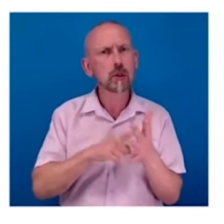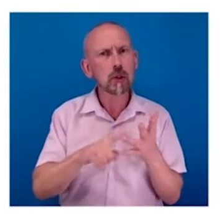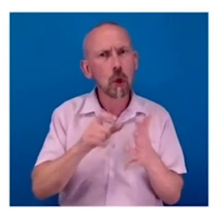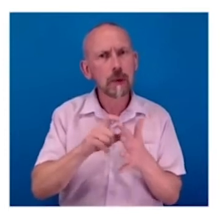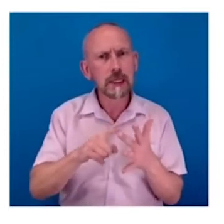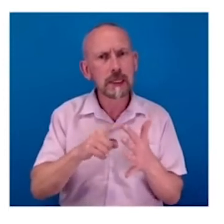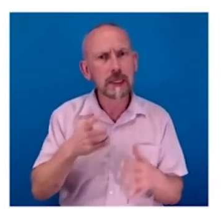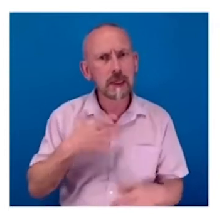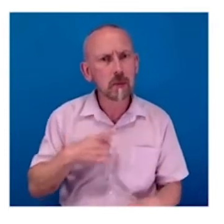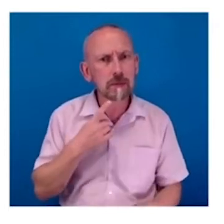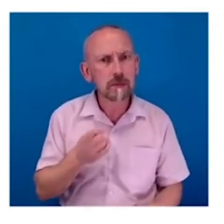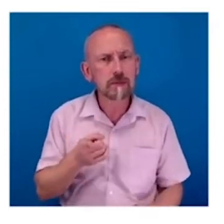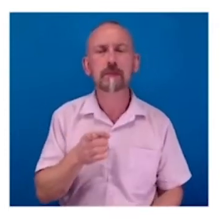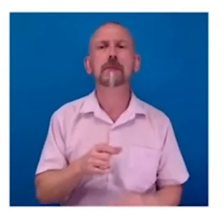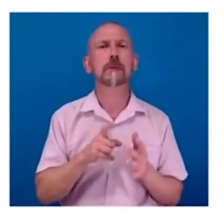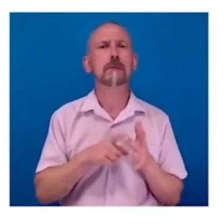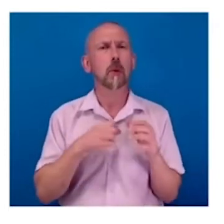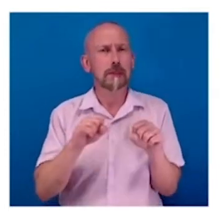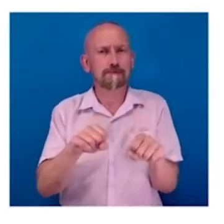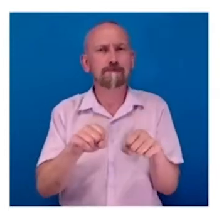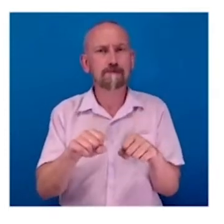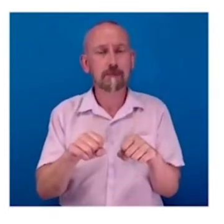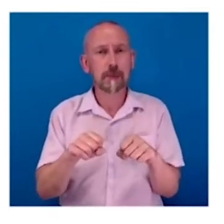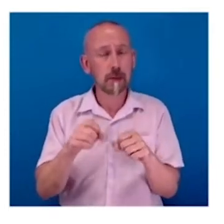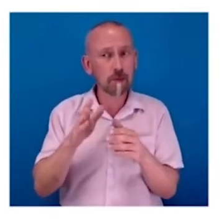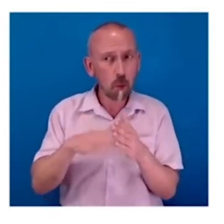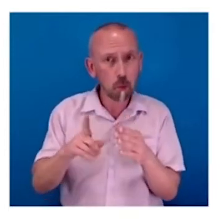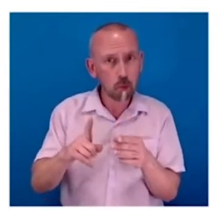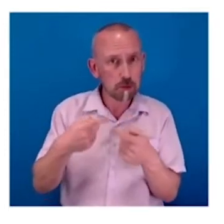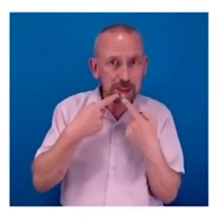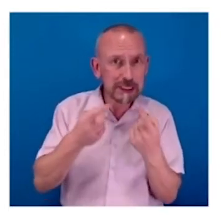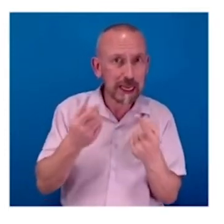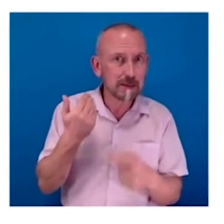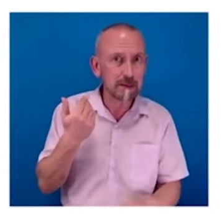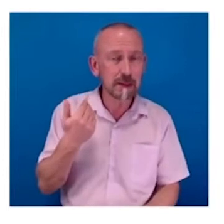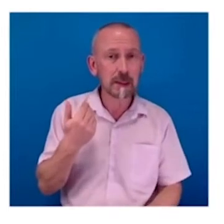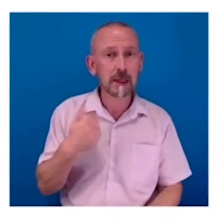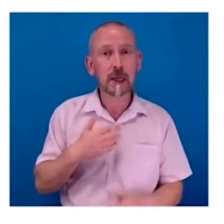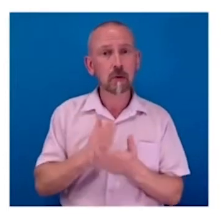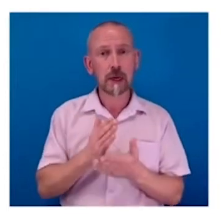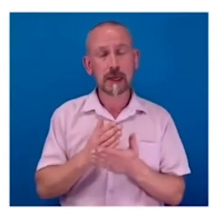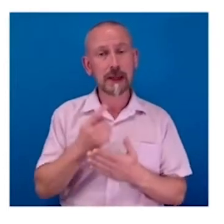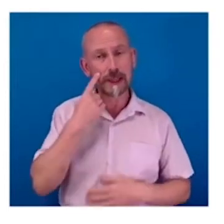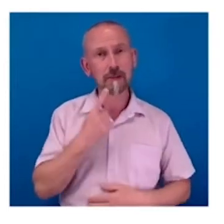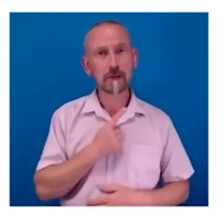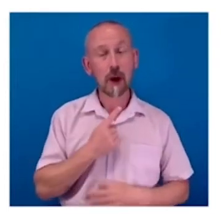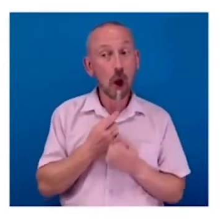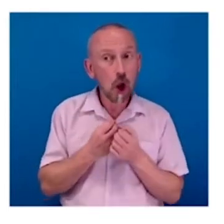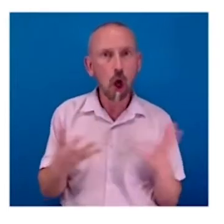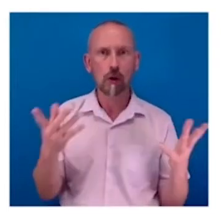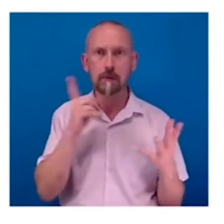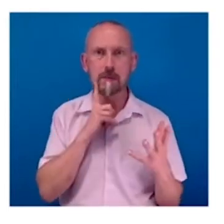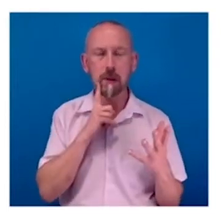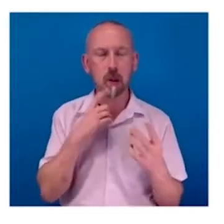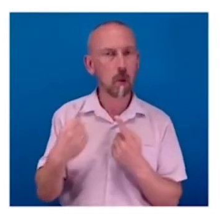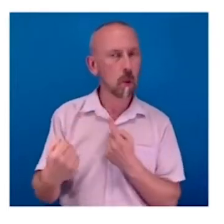Hi, yeah, I mean, building on what everyone's already said, I think it's actually been a massive eye-opener for a lot of people, because